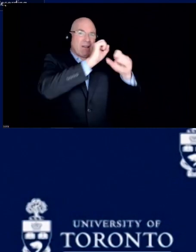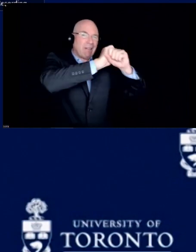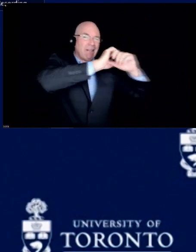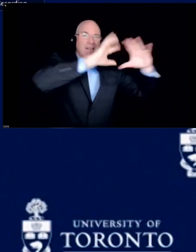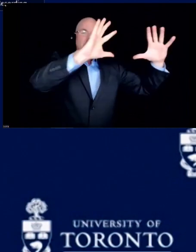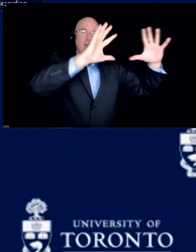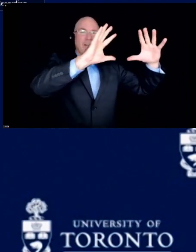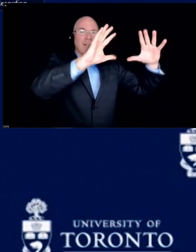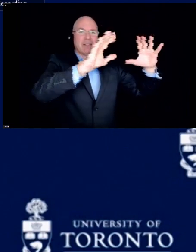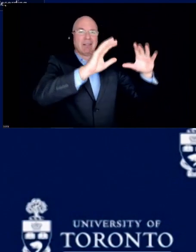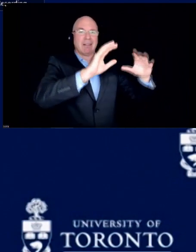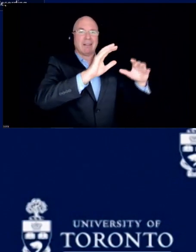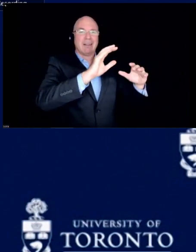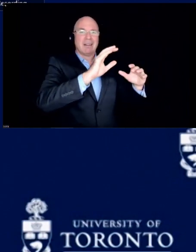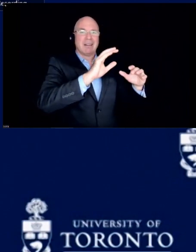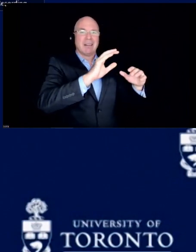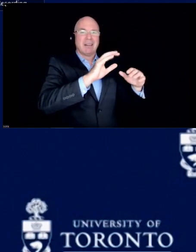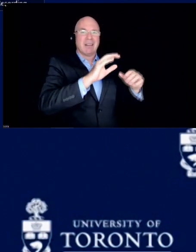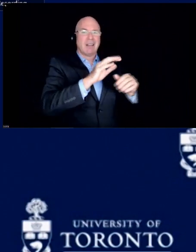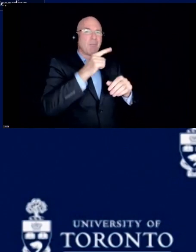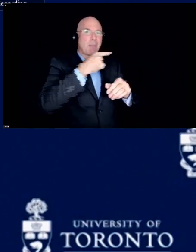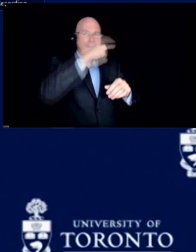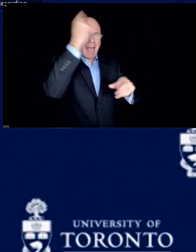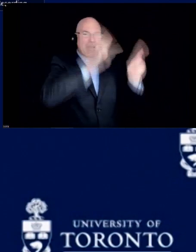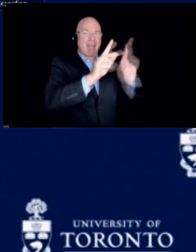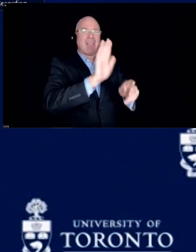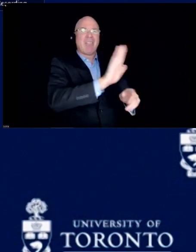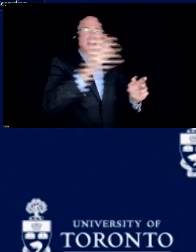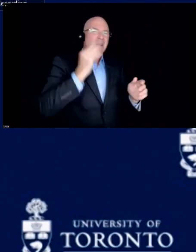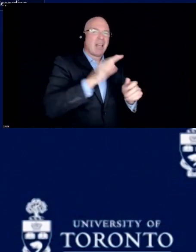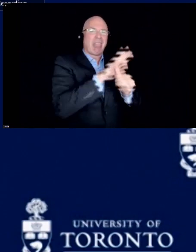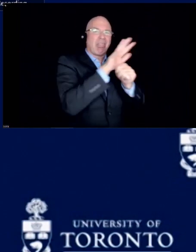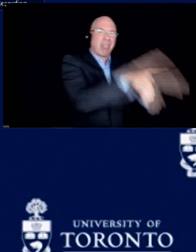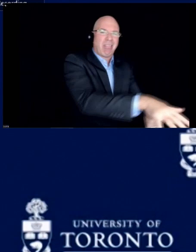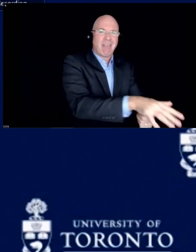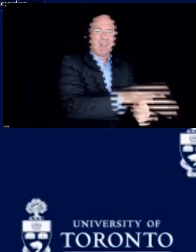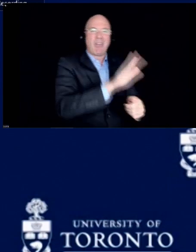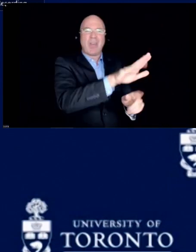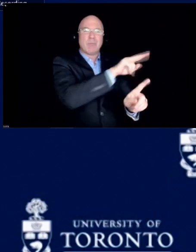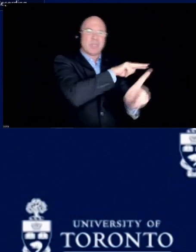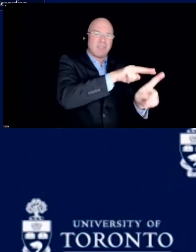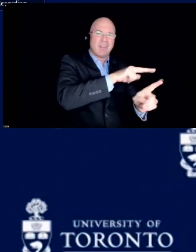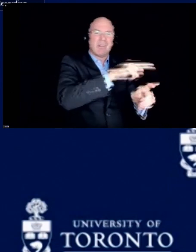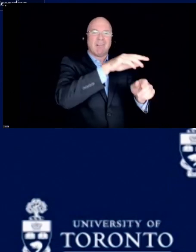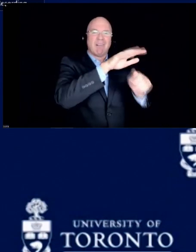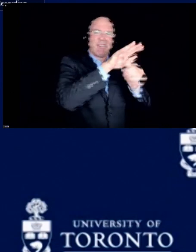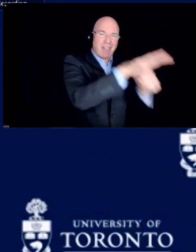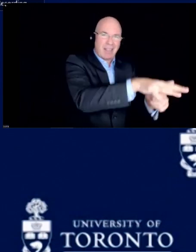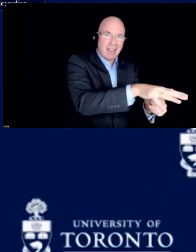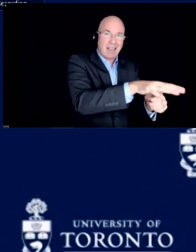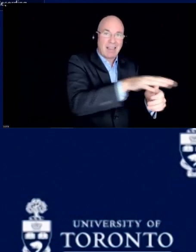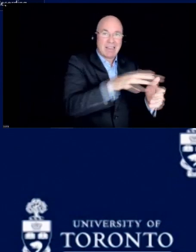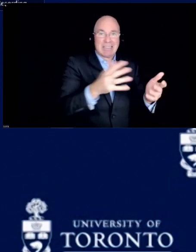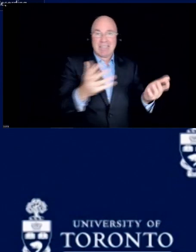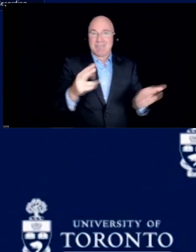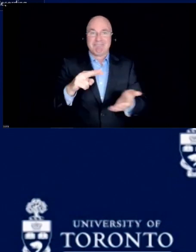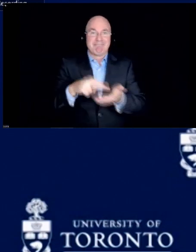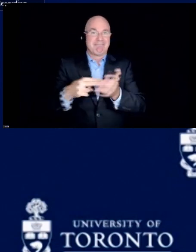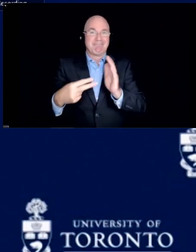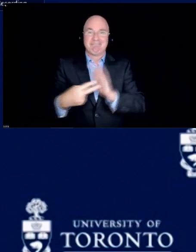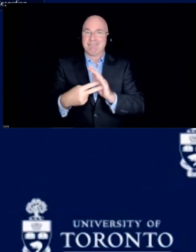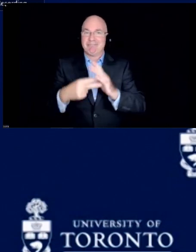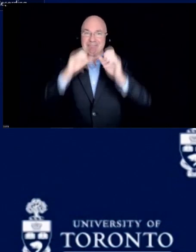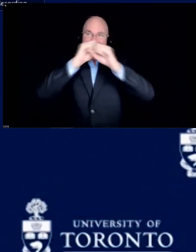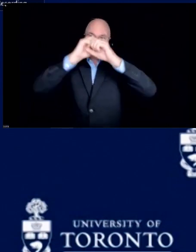of excellence that devalue Black experiences, perspectives, and knowledges, we constrain our ability to avail ourselves